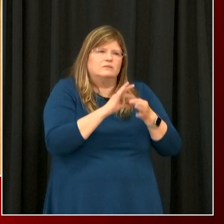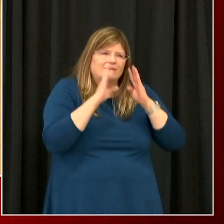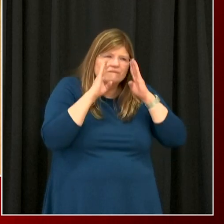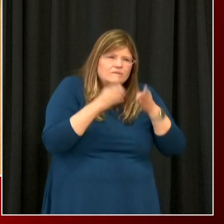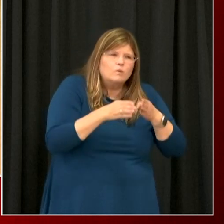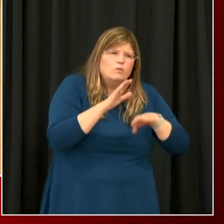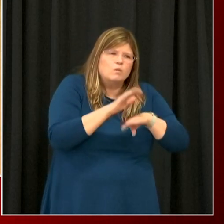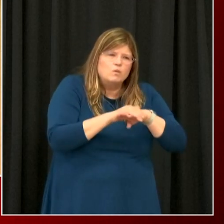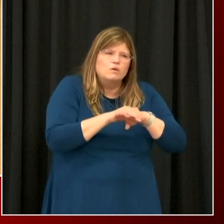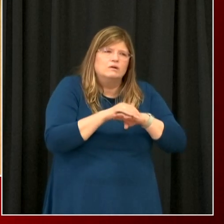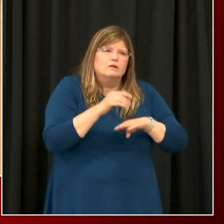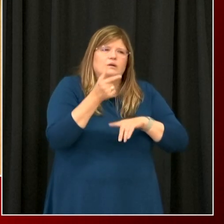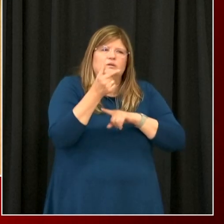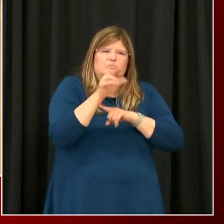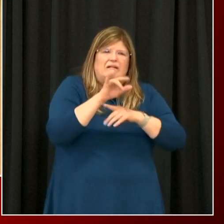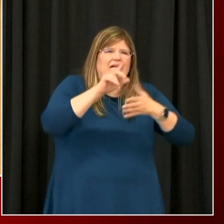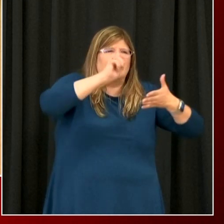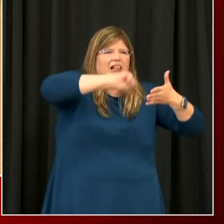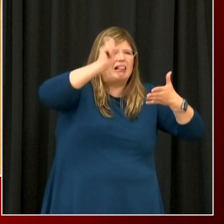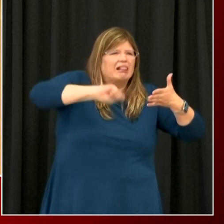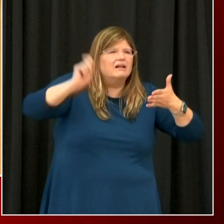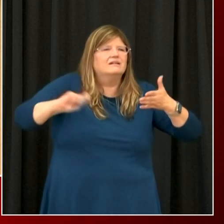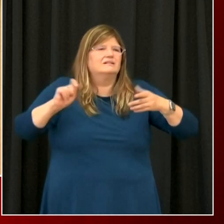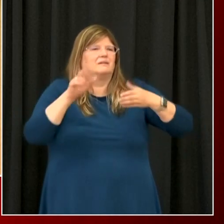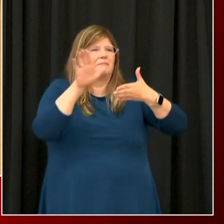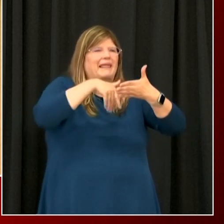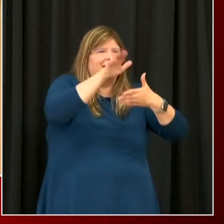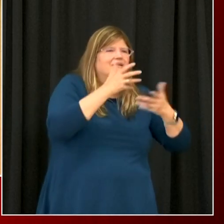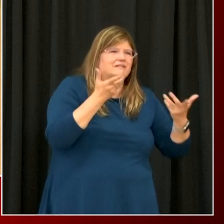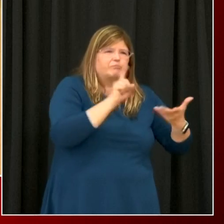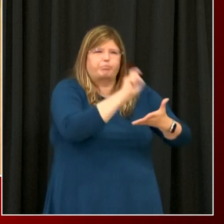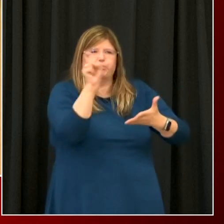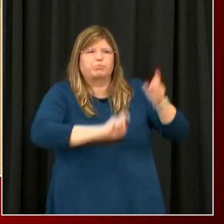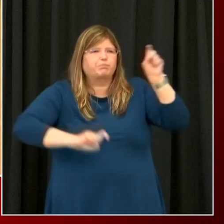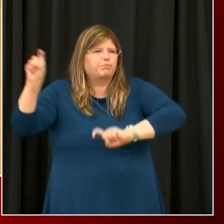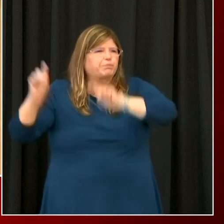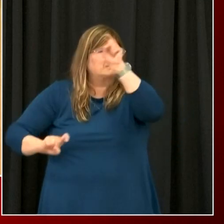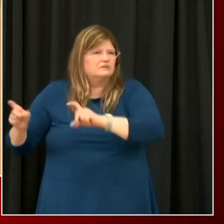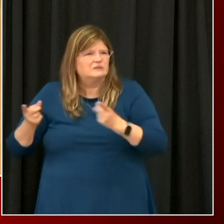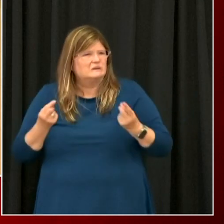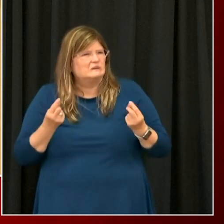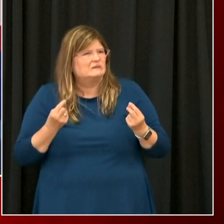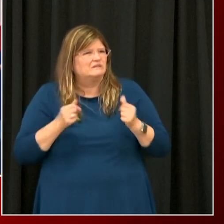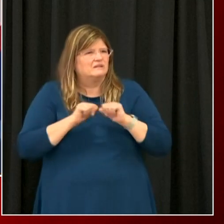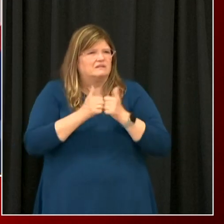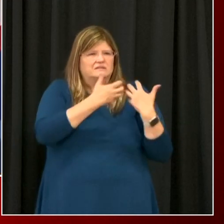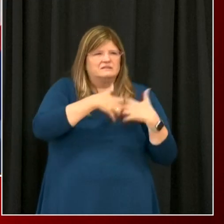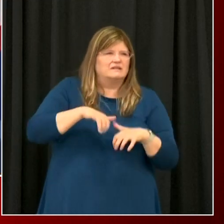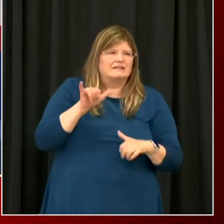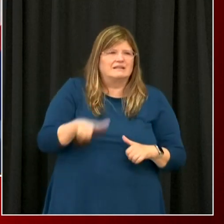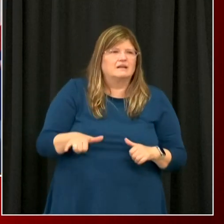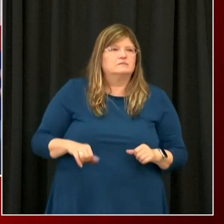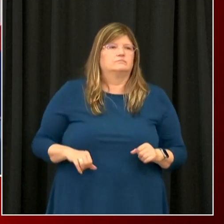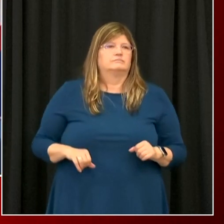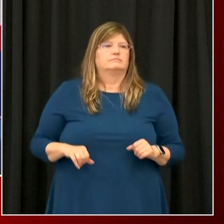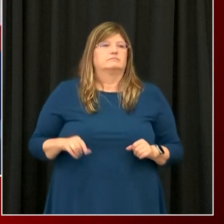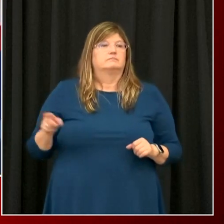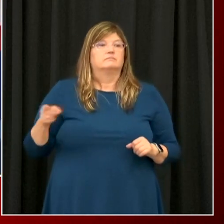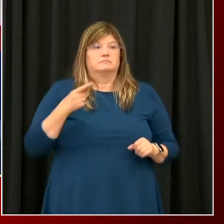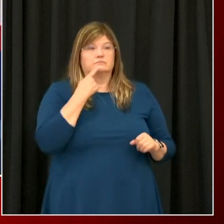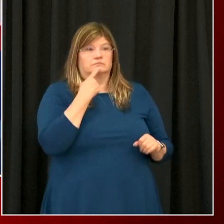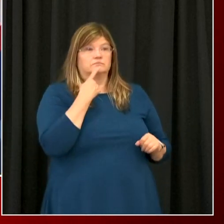discussion had? Is this something that the city pays for? Can you talk about how that all came Well, together? I'll just say that all the great ideas, my